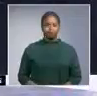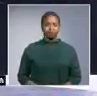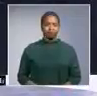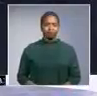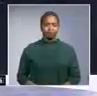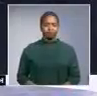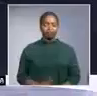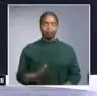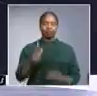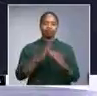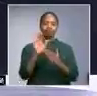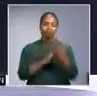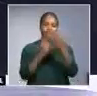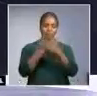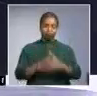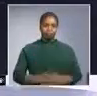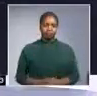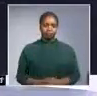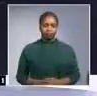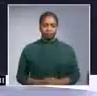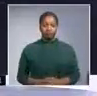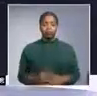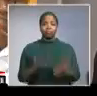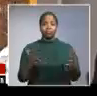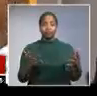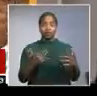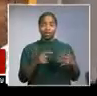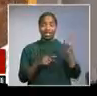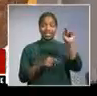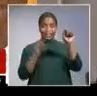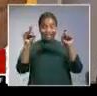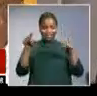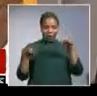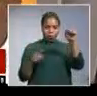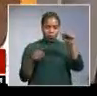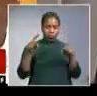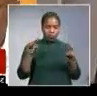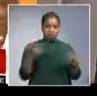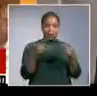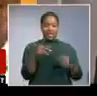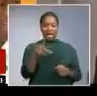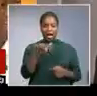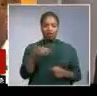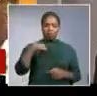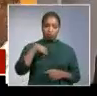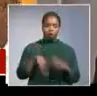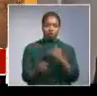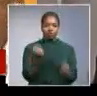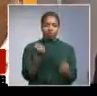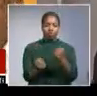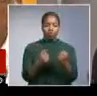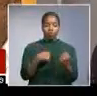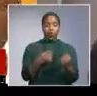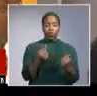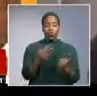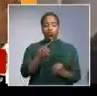Let's recap your top stories this evening. A day of coalition crossfire. The DA intends to challenge the appointment of Mongameli